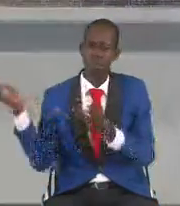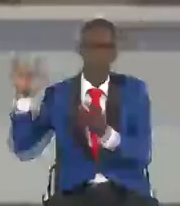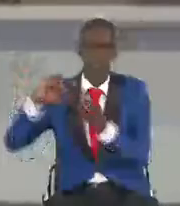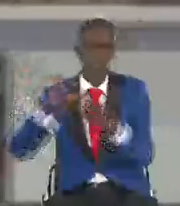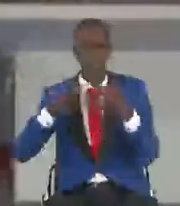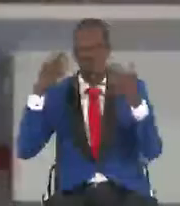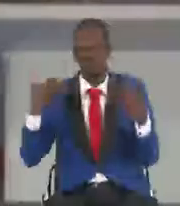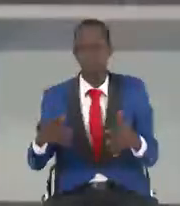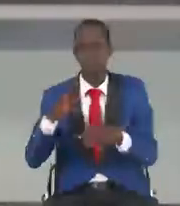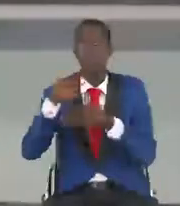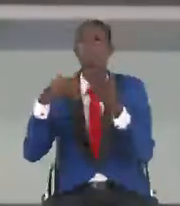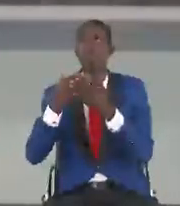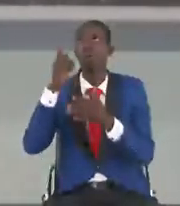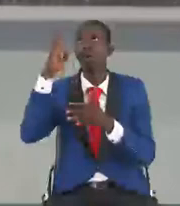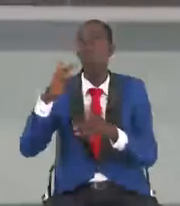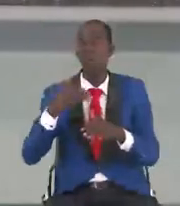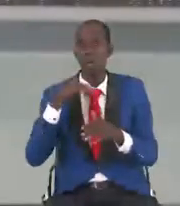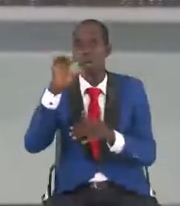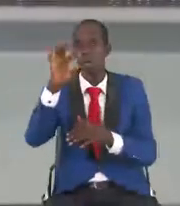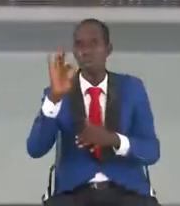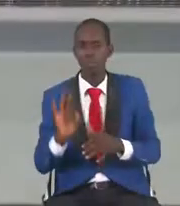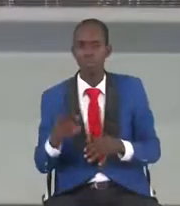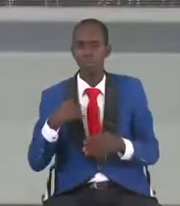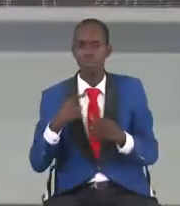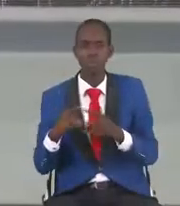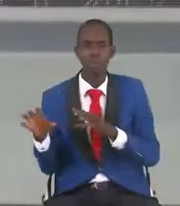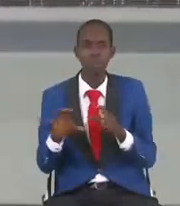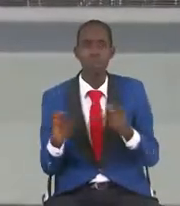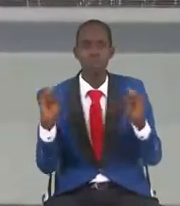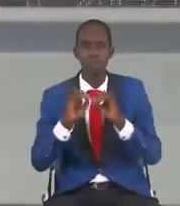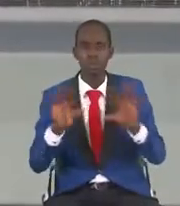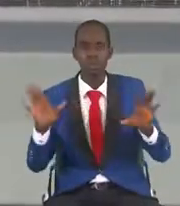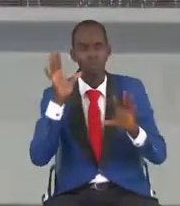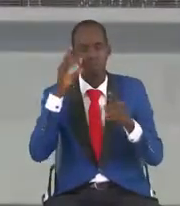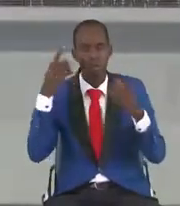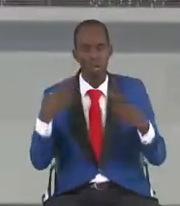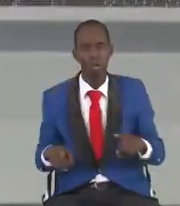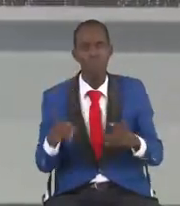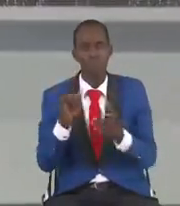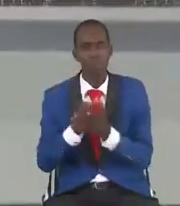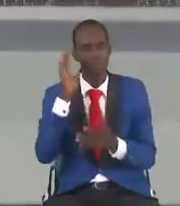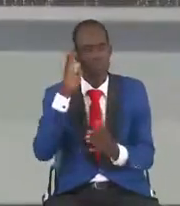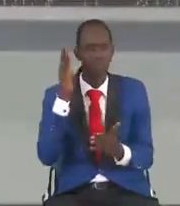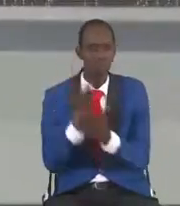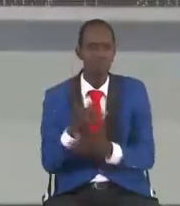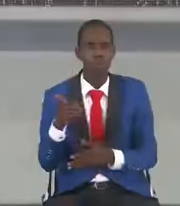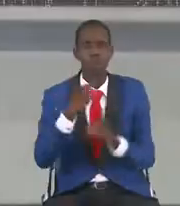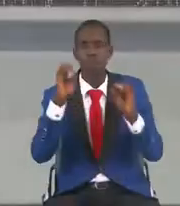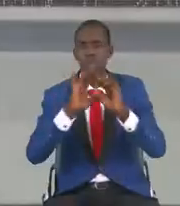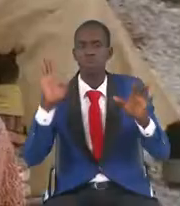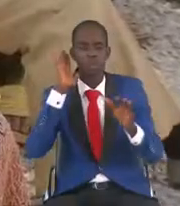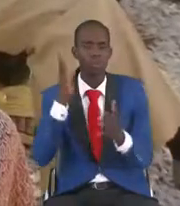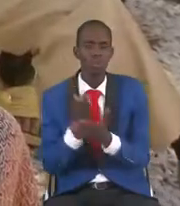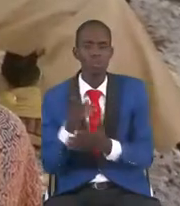has appointed me to do. Nothing will happen that will stop me. Nothing will happen that will stop